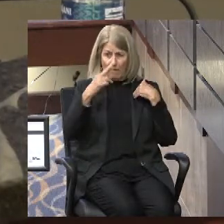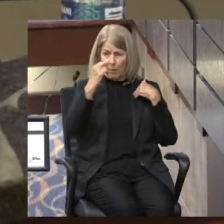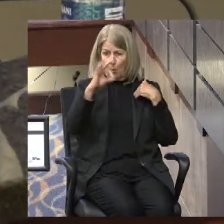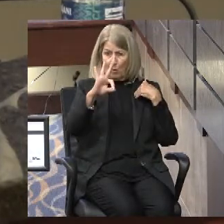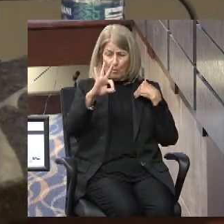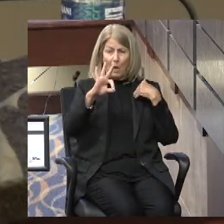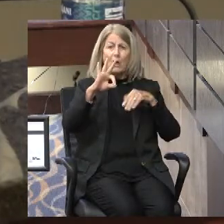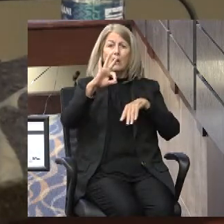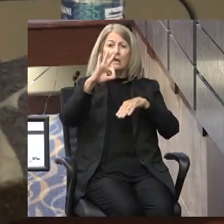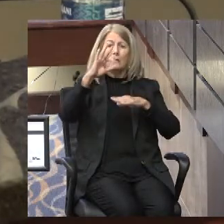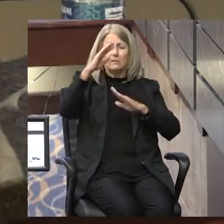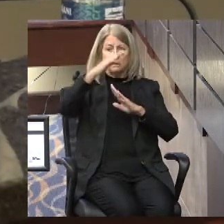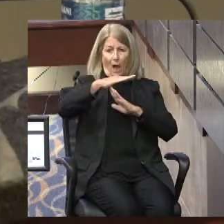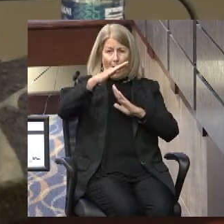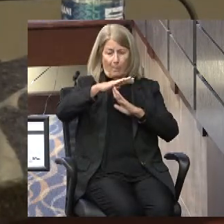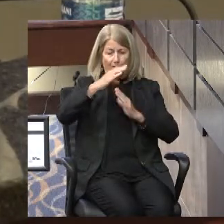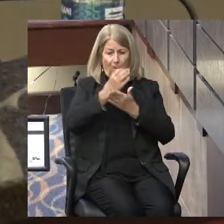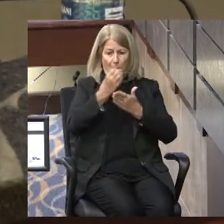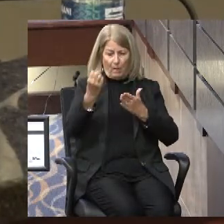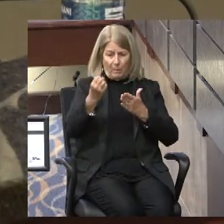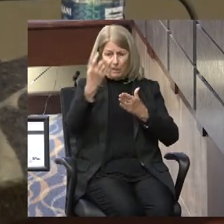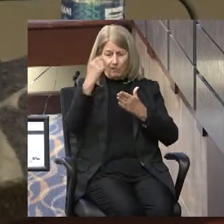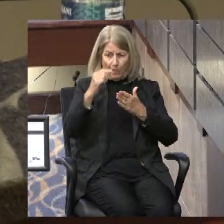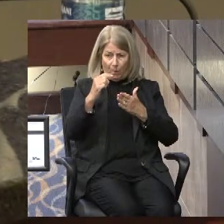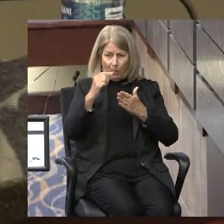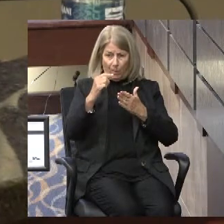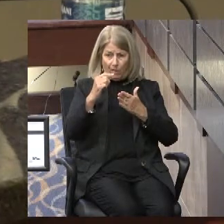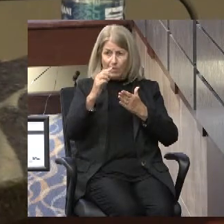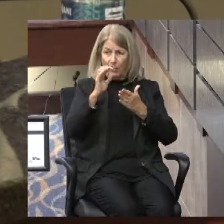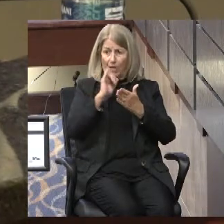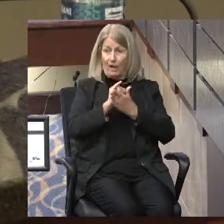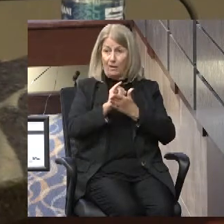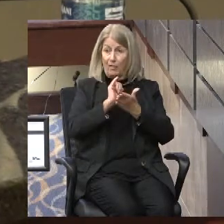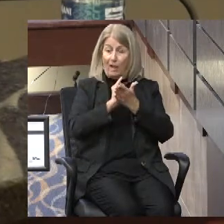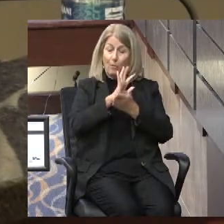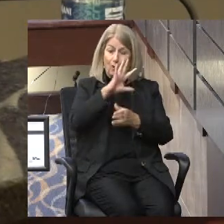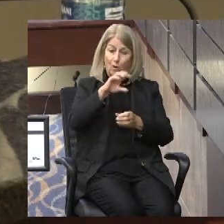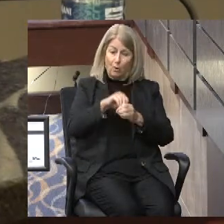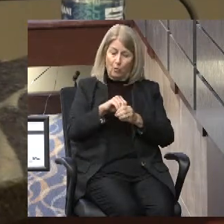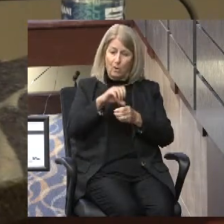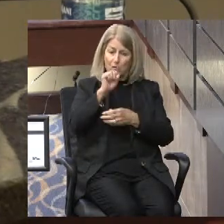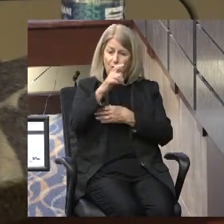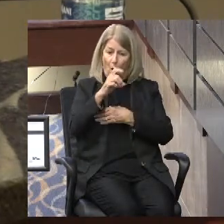a project like this, and that would include solar panels, is that correct?